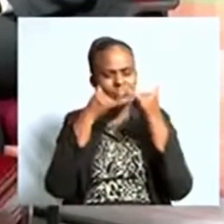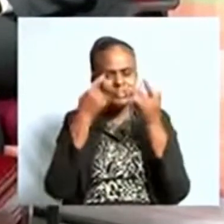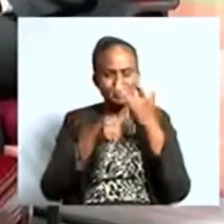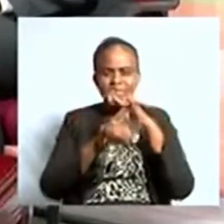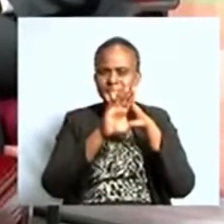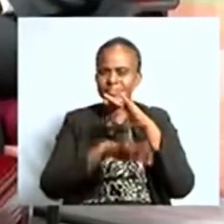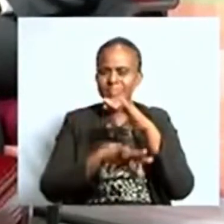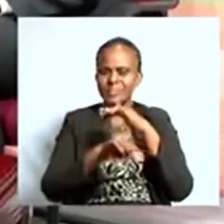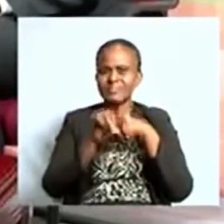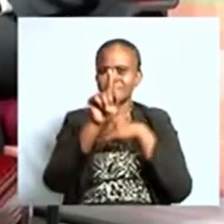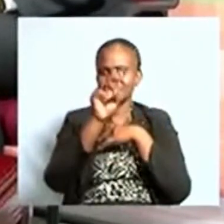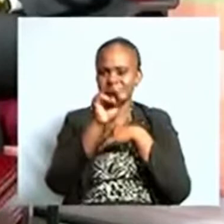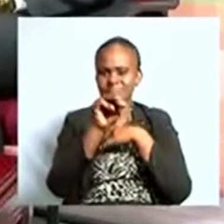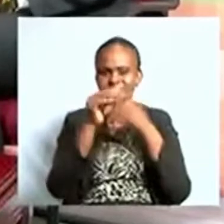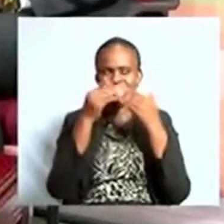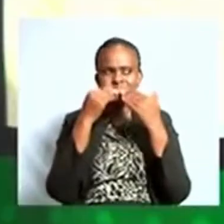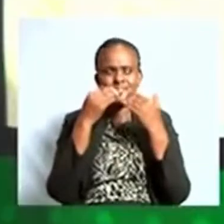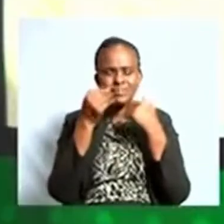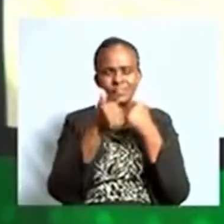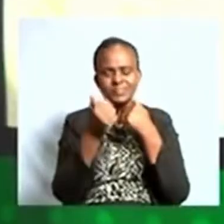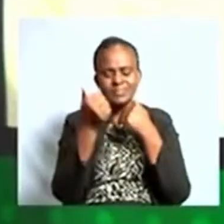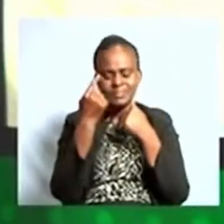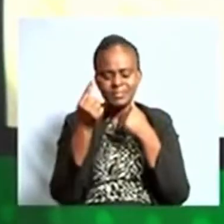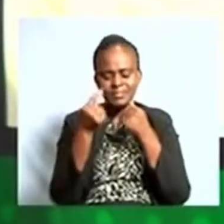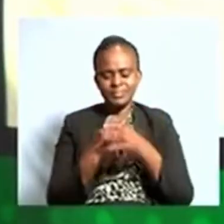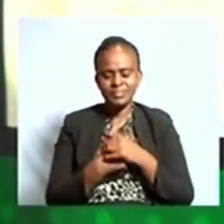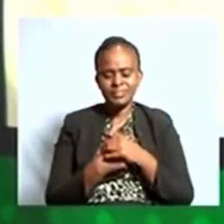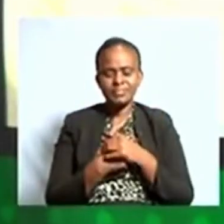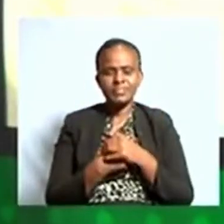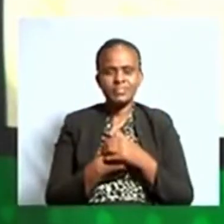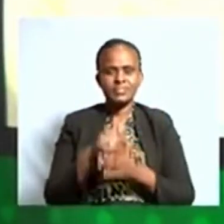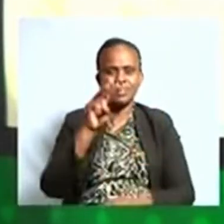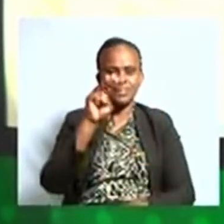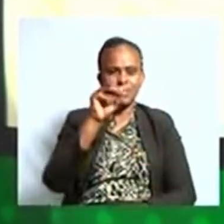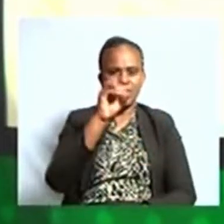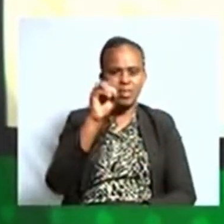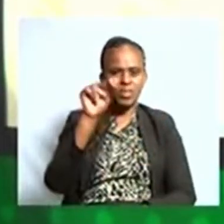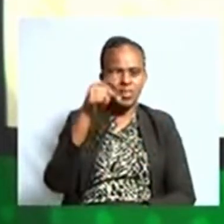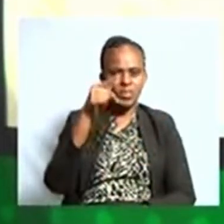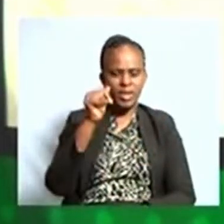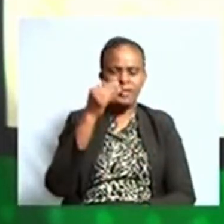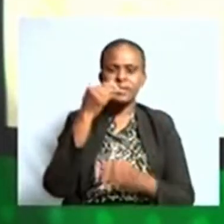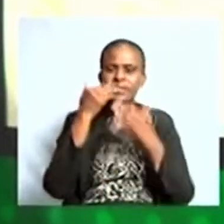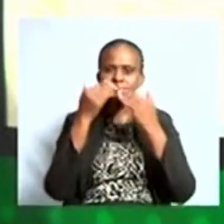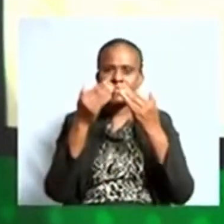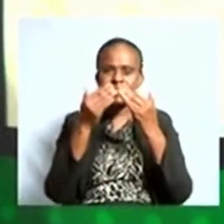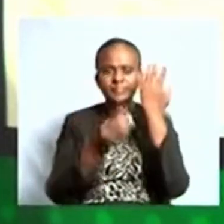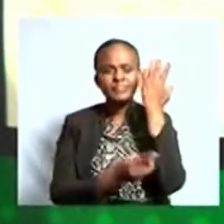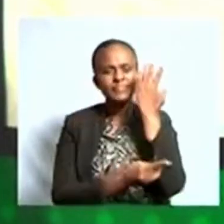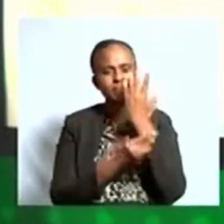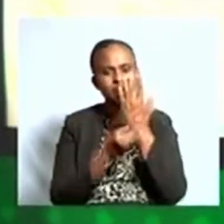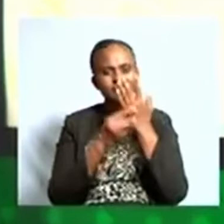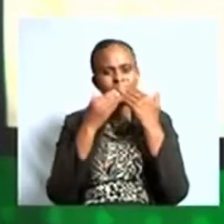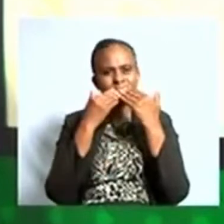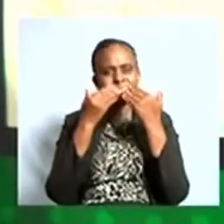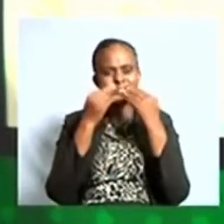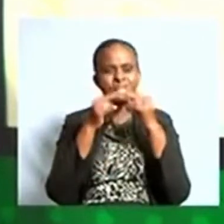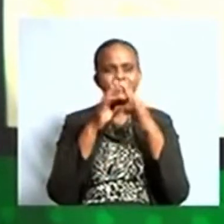a minute. Thank you. The other ones where Monga was appreciating the development going on there. Thank you very